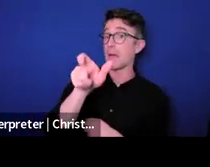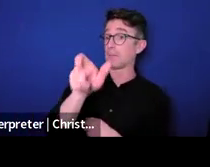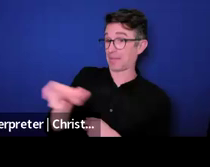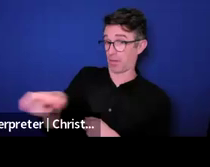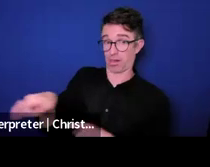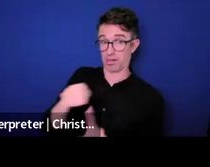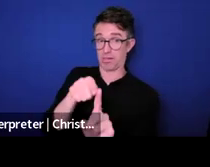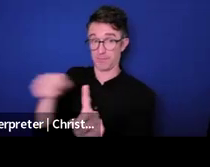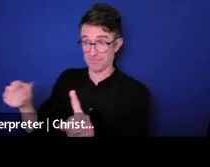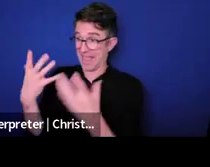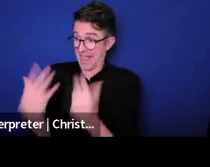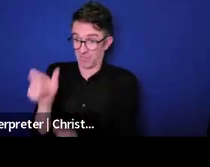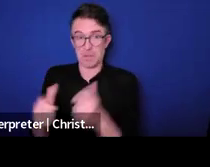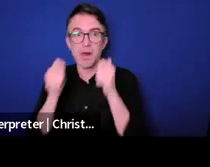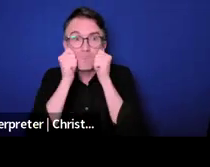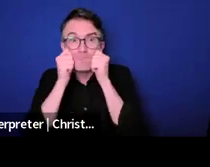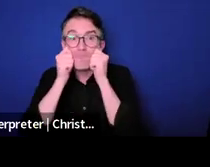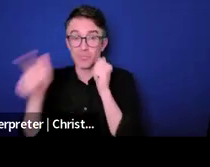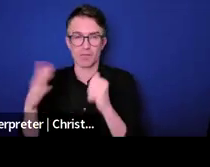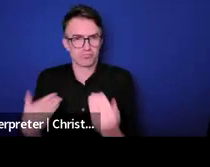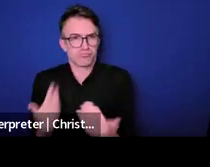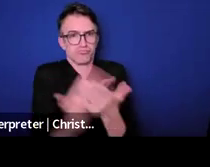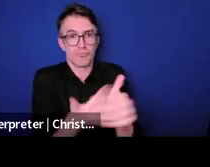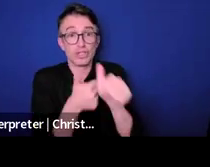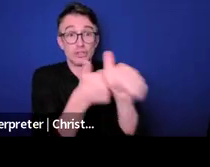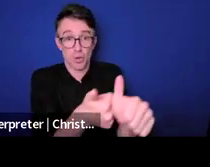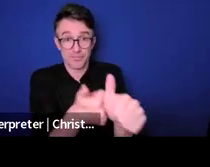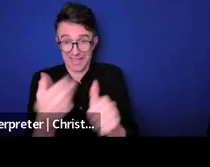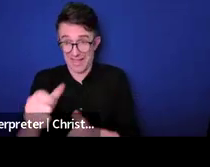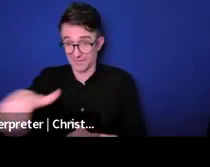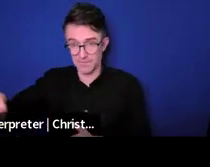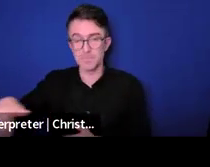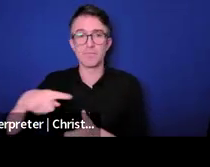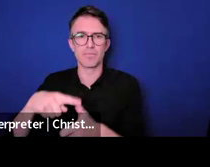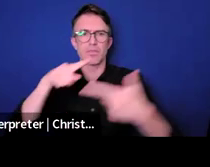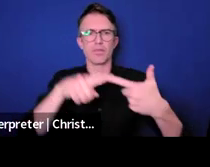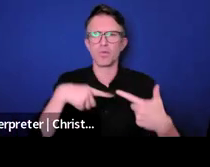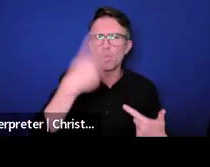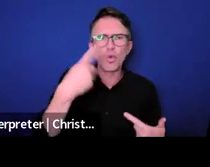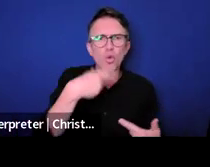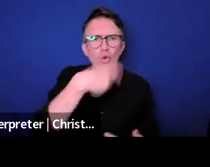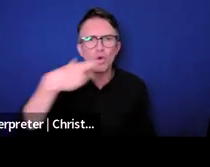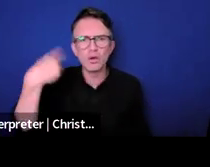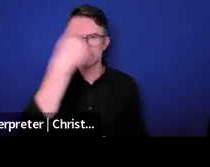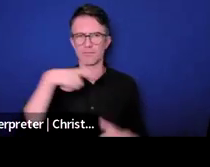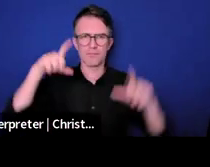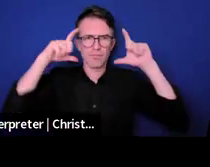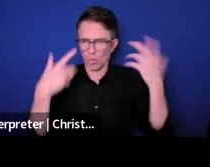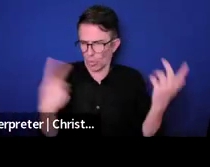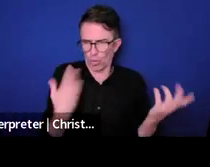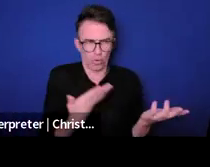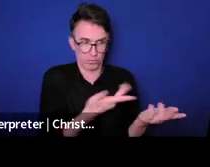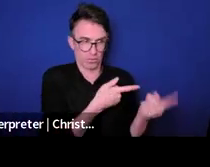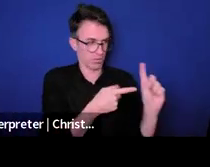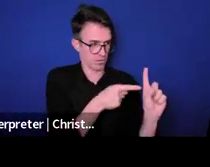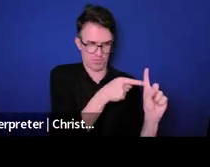are using the care and support services, which by the way, in some instances are also the same people, right? There's